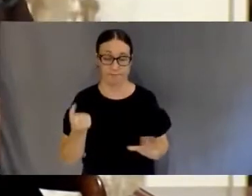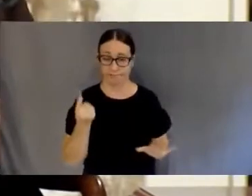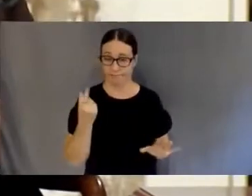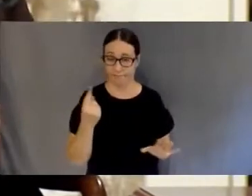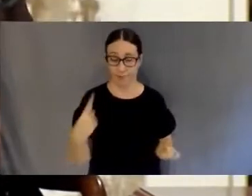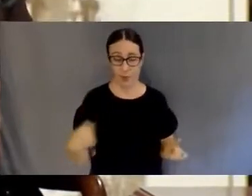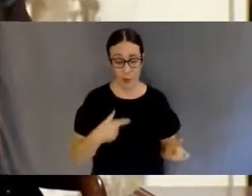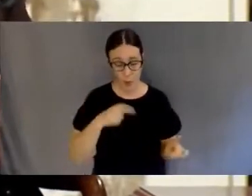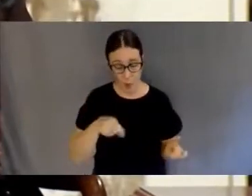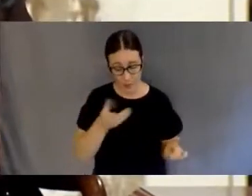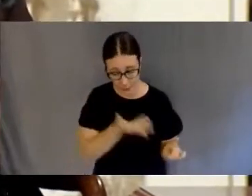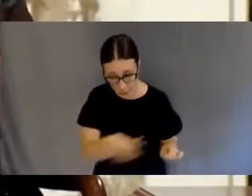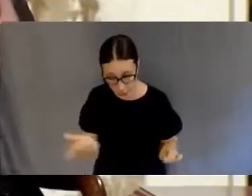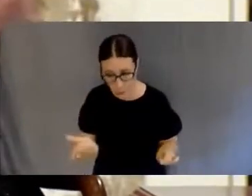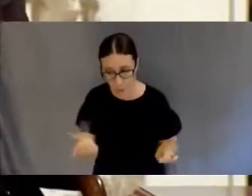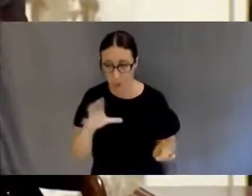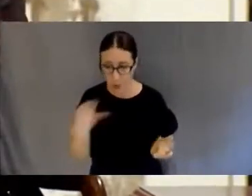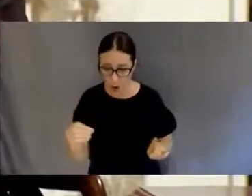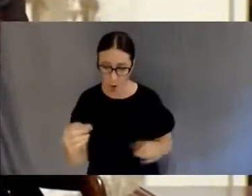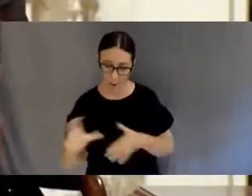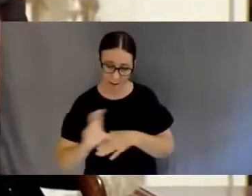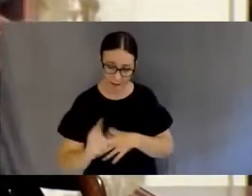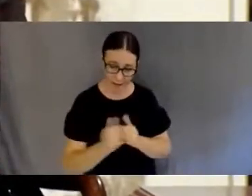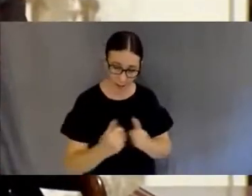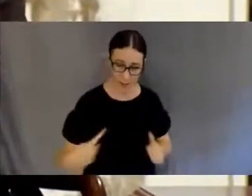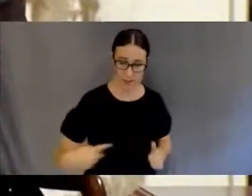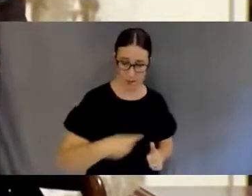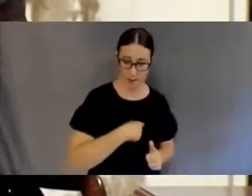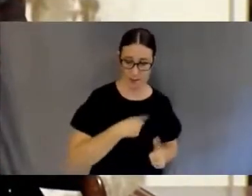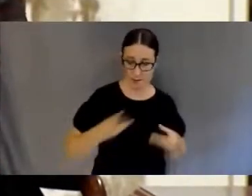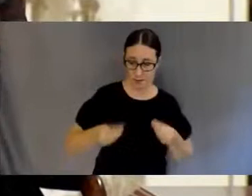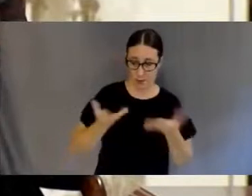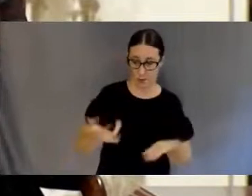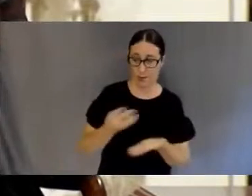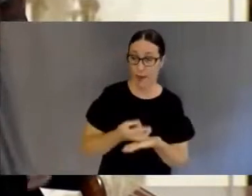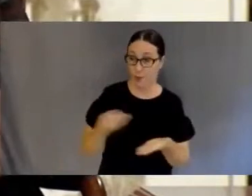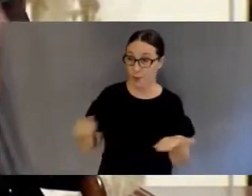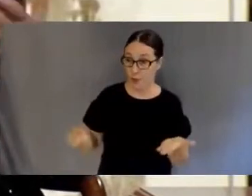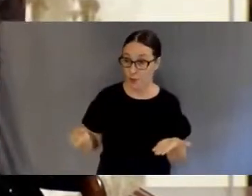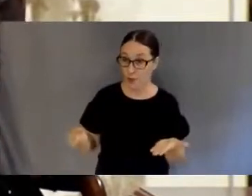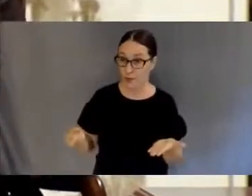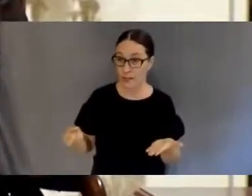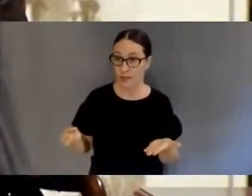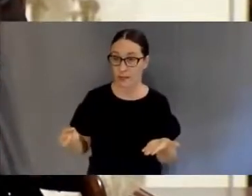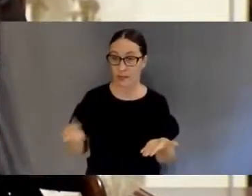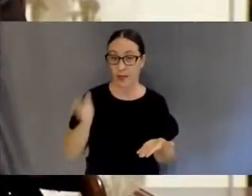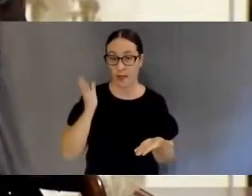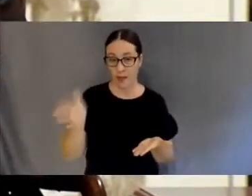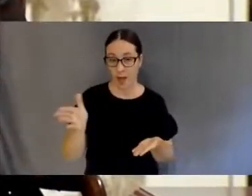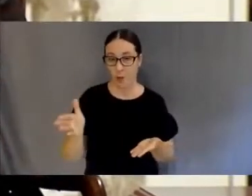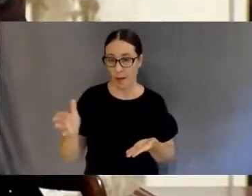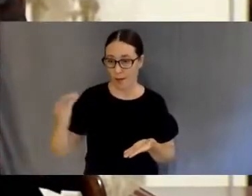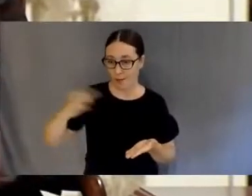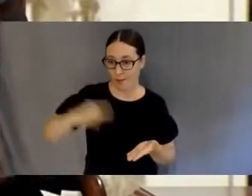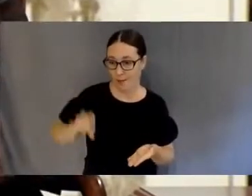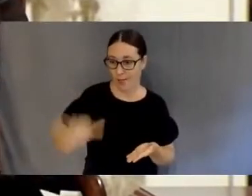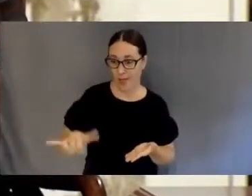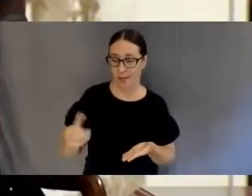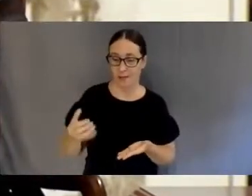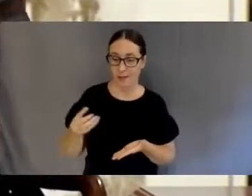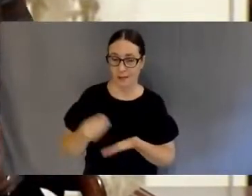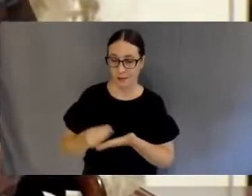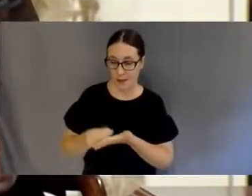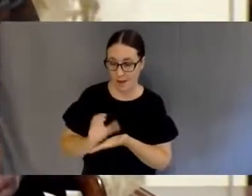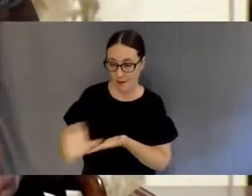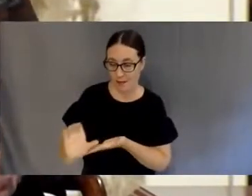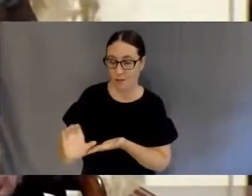we need you to co-invest with us to provide resources that will leverage those investments